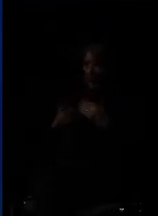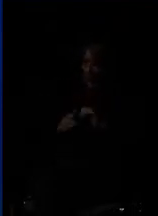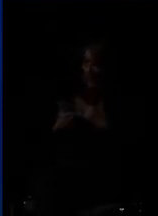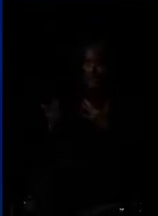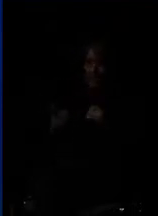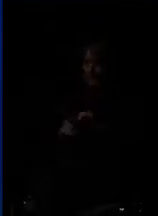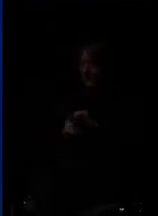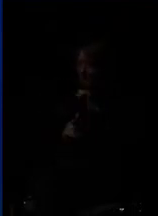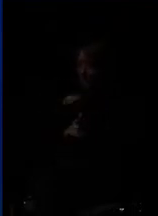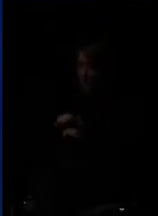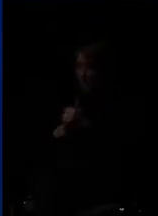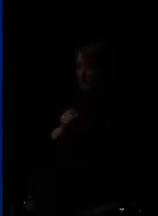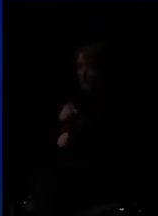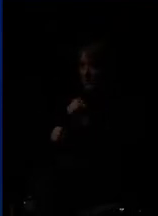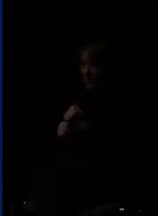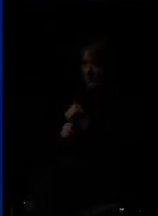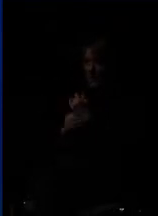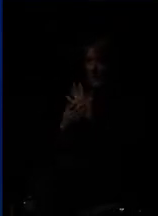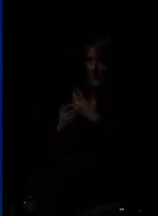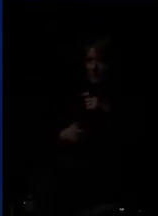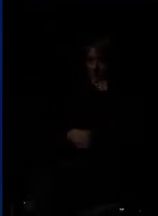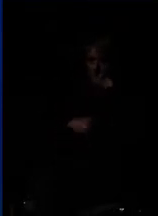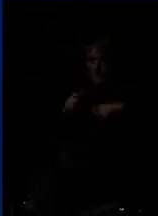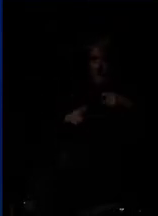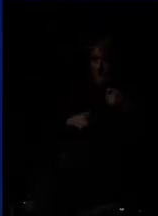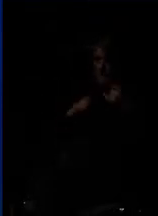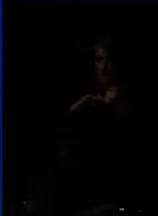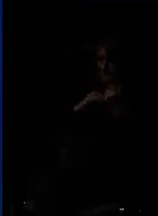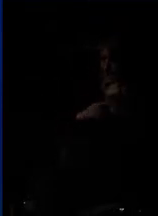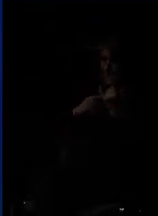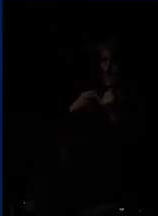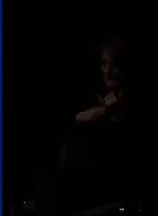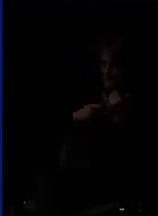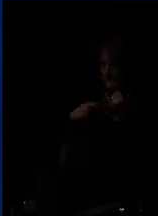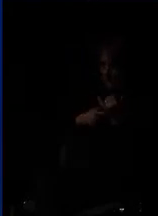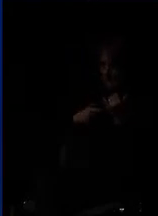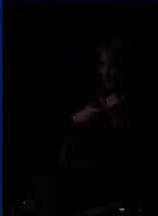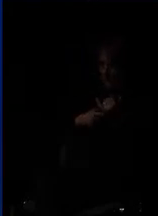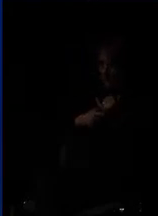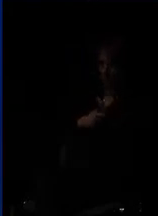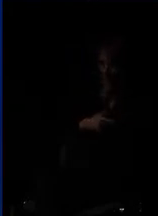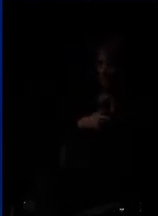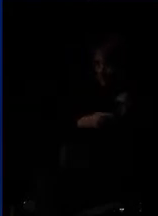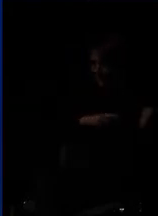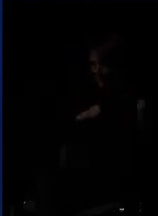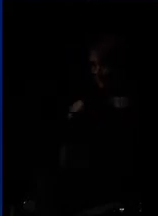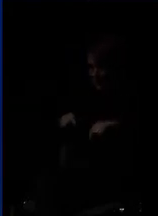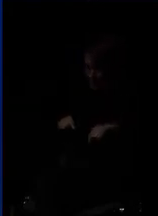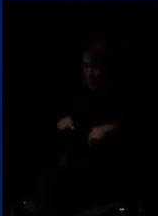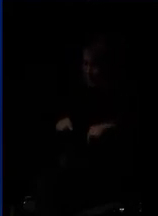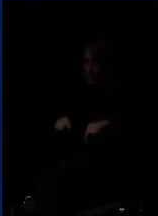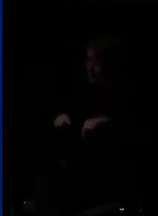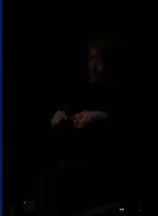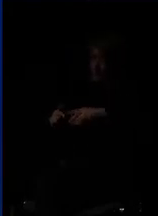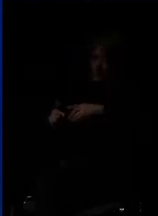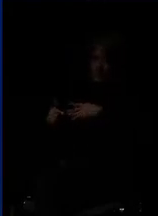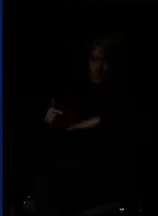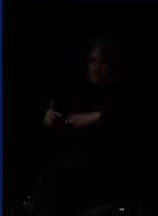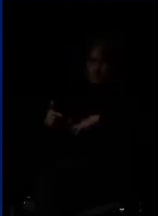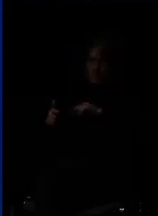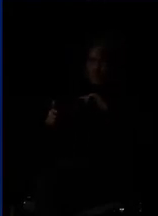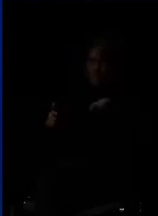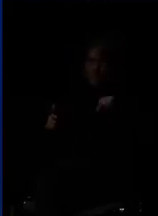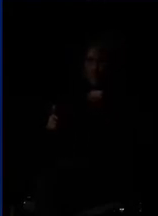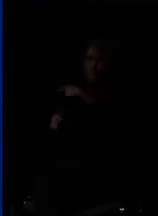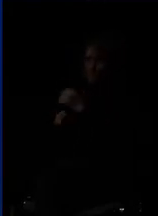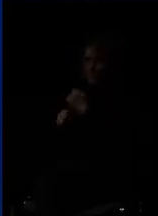post-production? How many stunt players did stunt team have to bring into the mix? What was the requirements from production design? All those